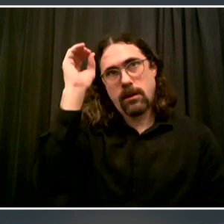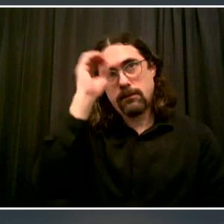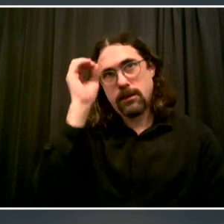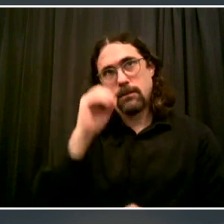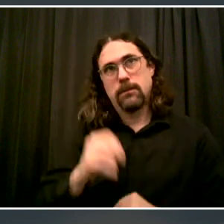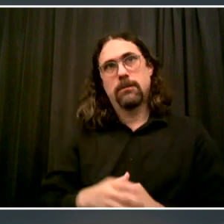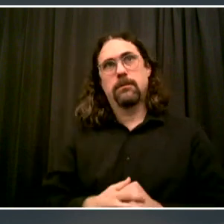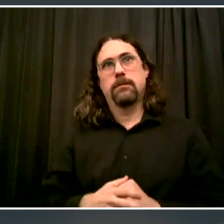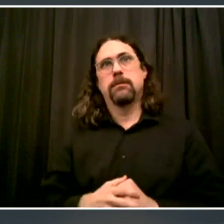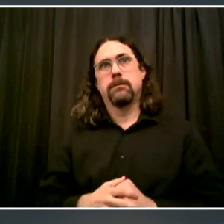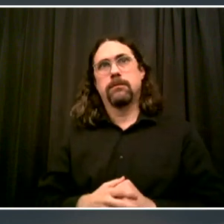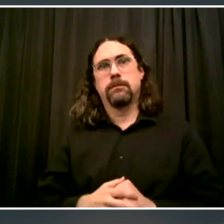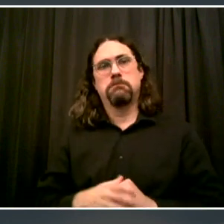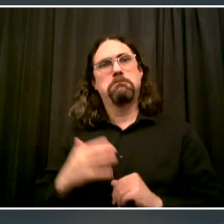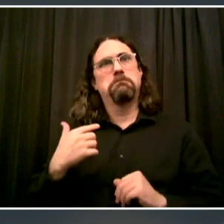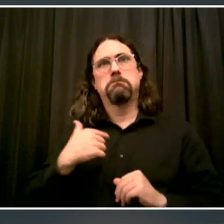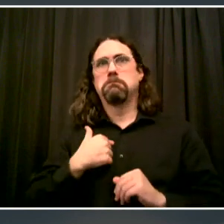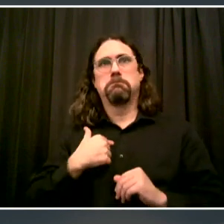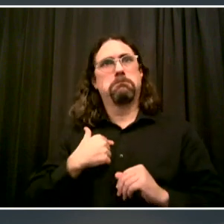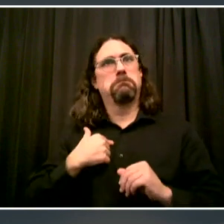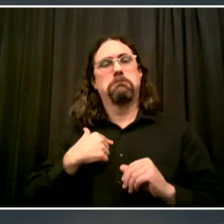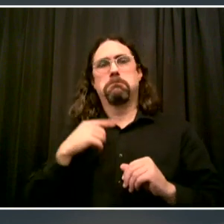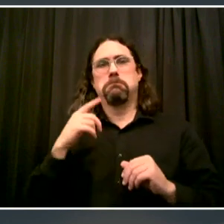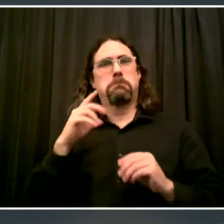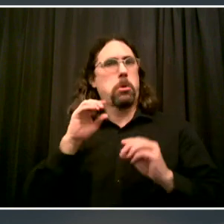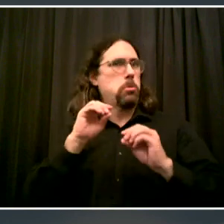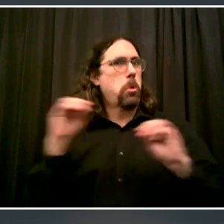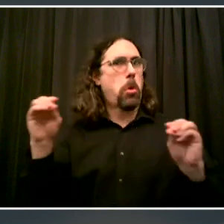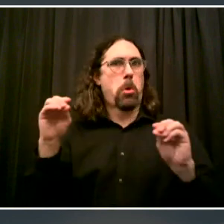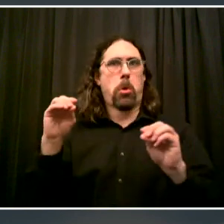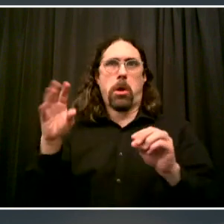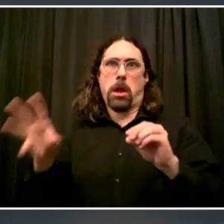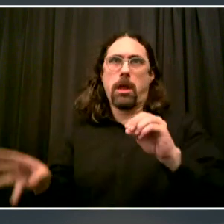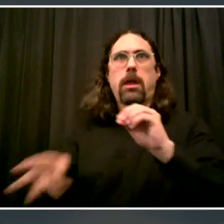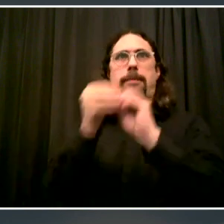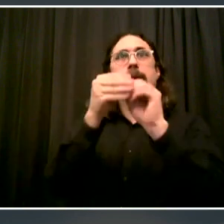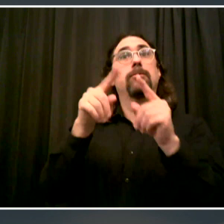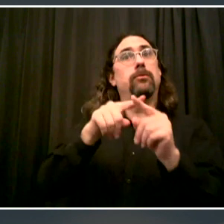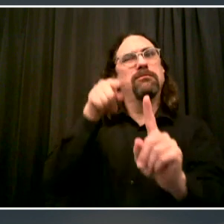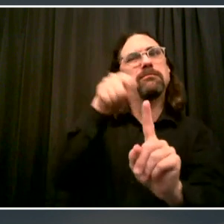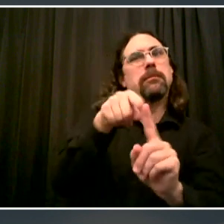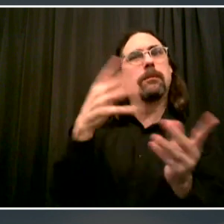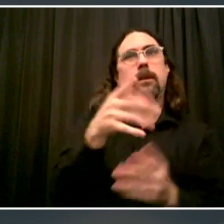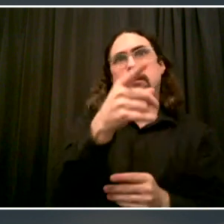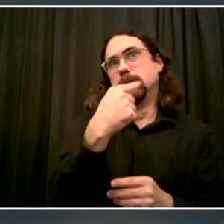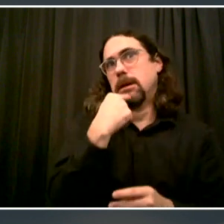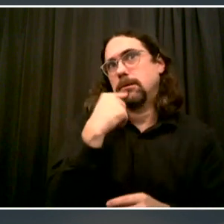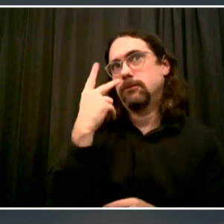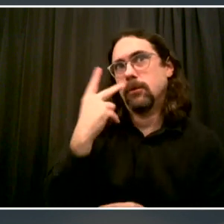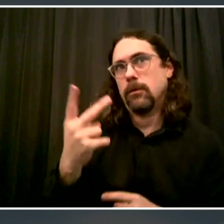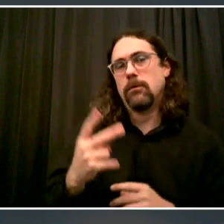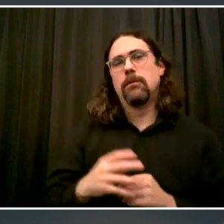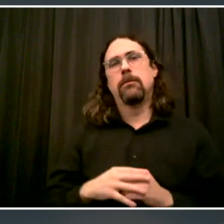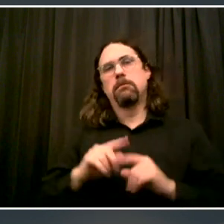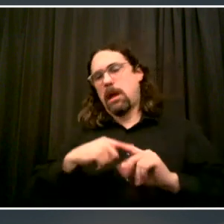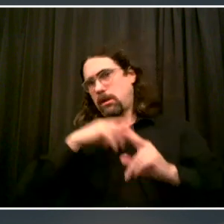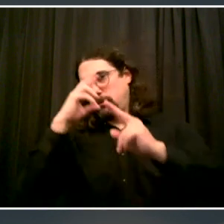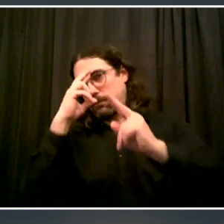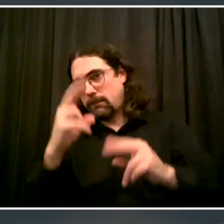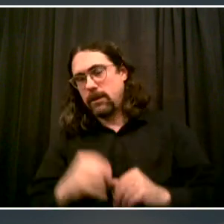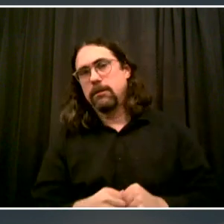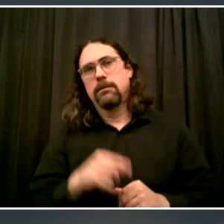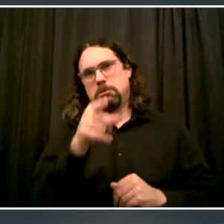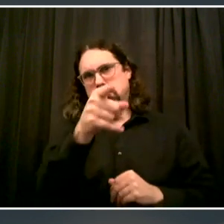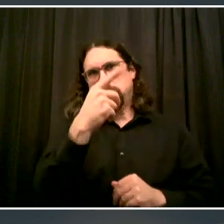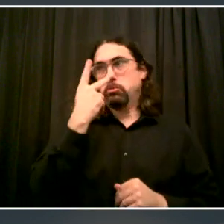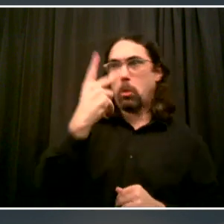you, that that's what you saw. But sometimes when you're in the middle of something, you don't get to see the big picture, too. So I'll just recount